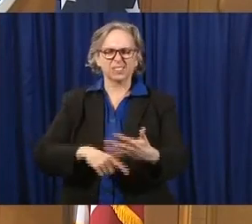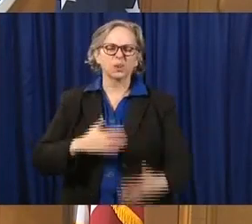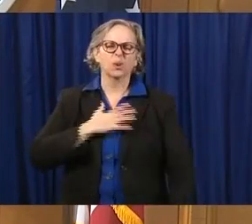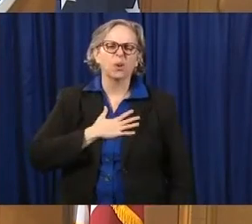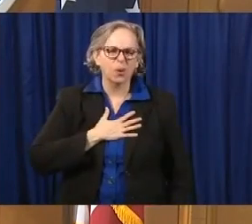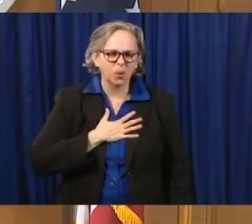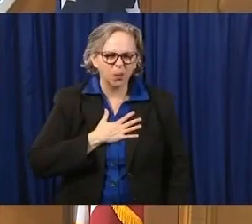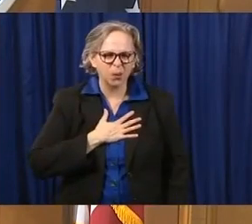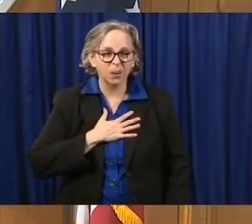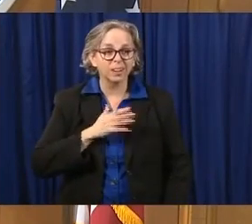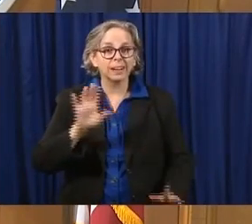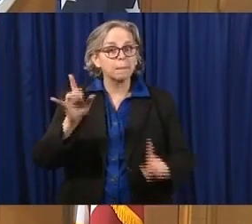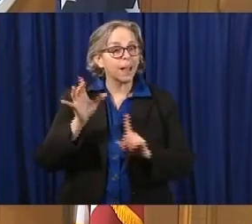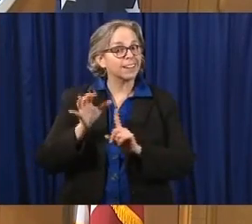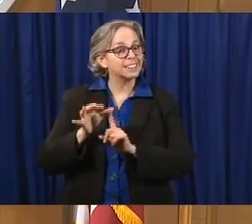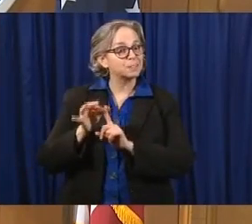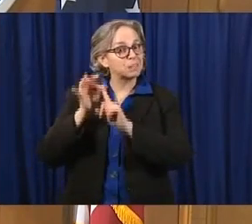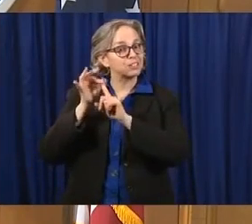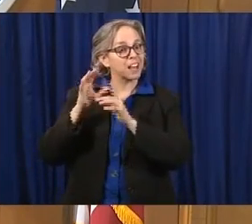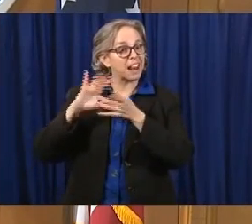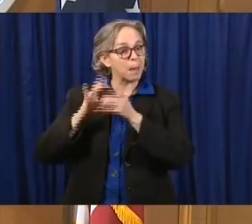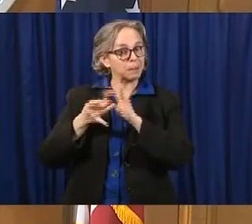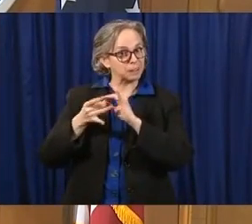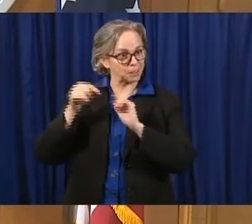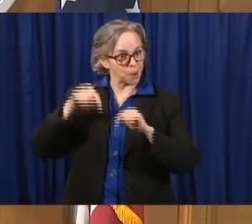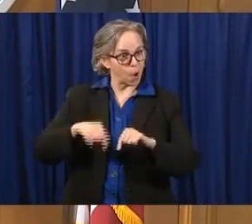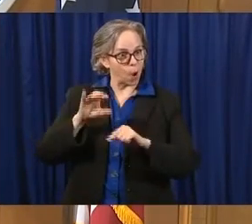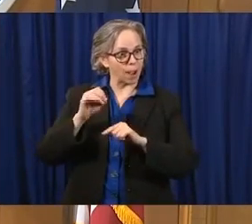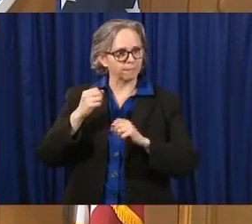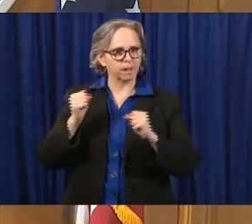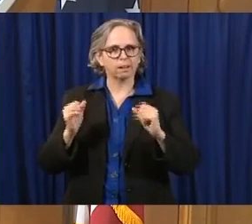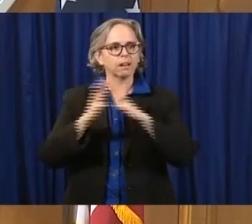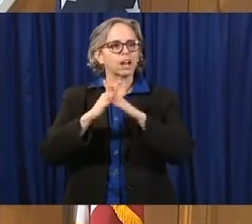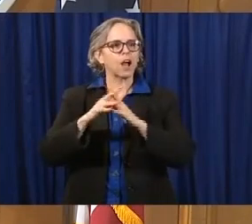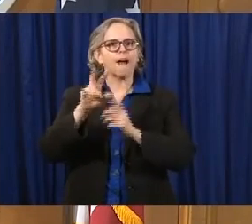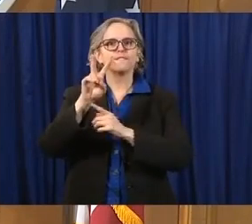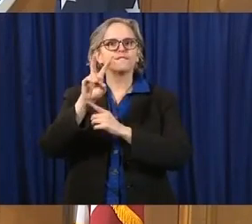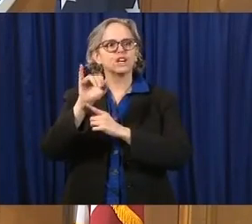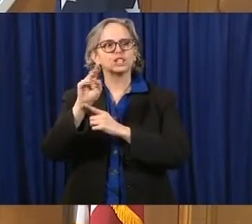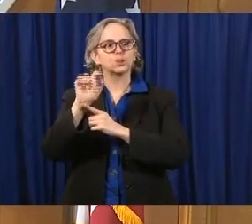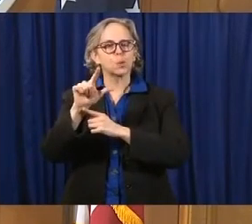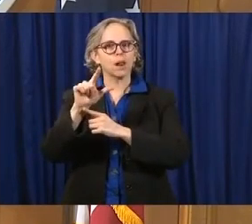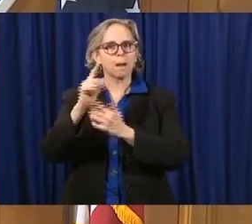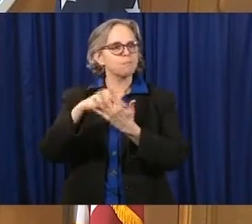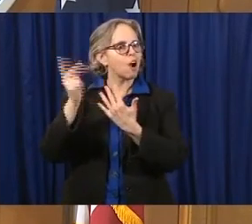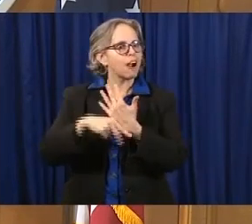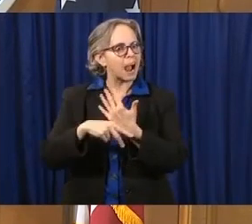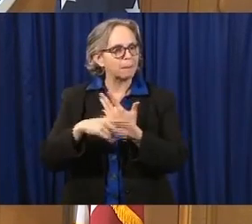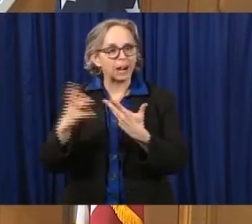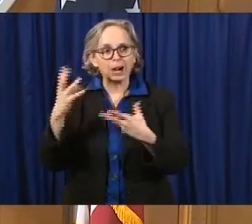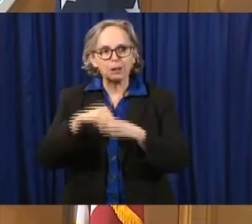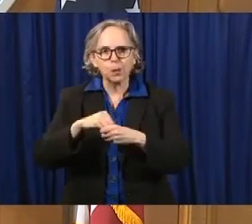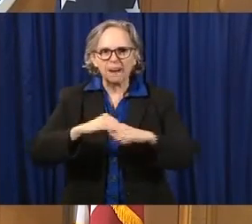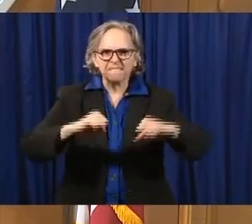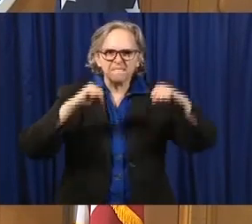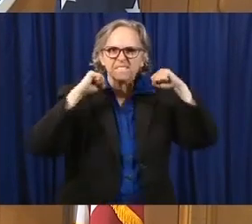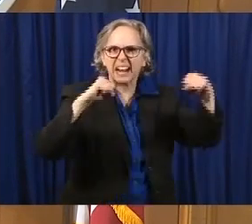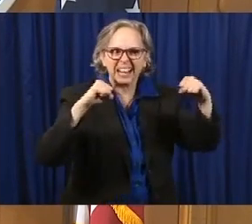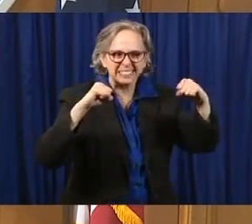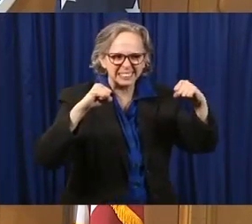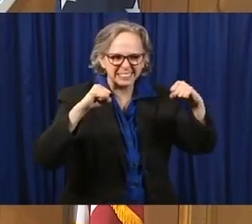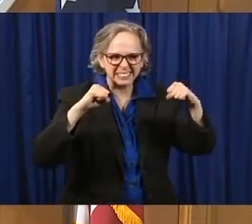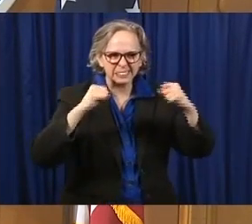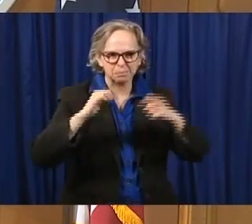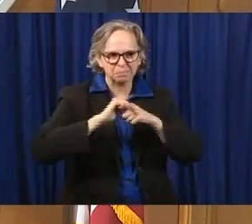a virtual program that includes content such as fitness routines, resources for both physical and mental health,